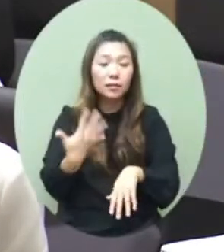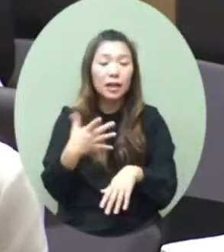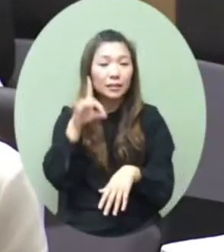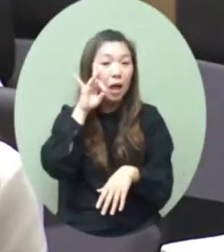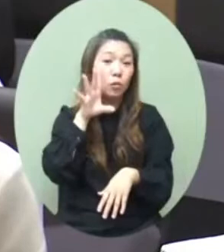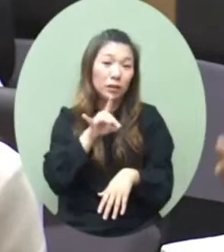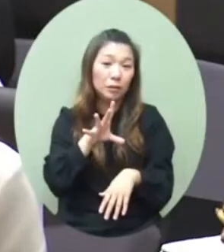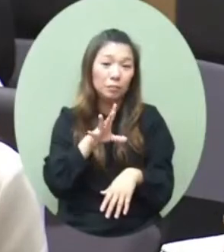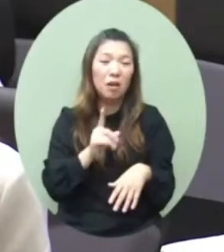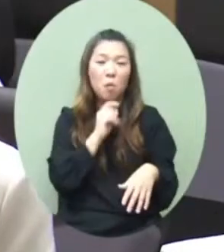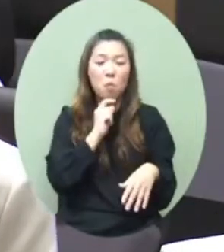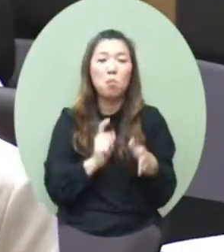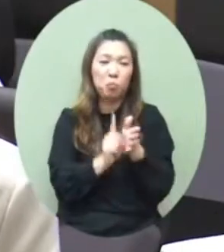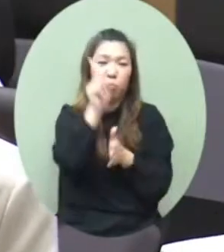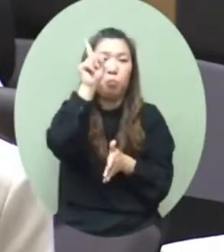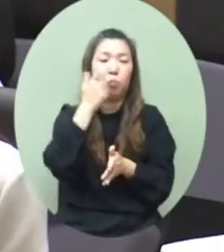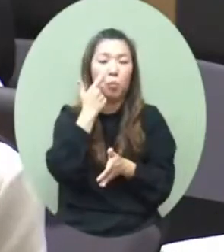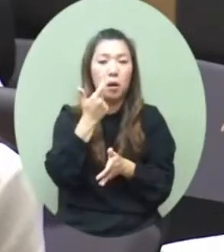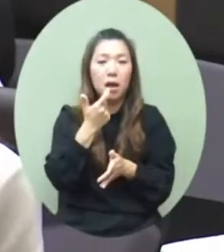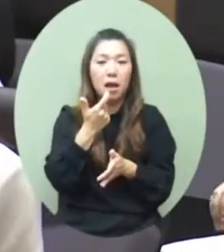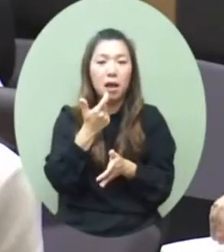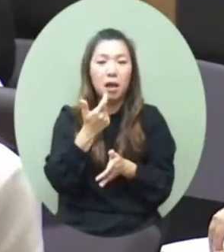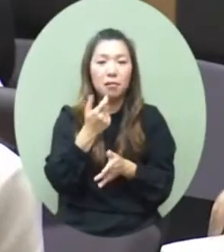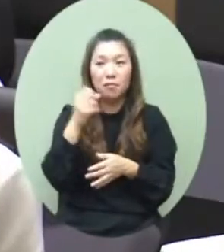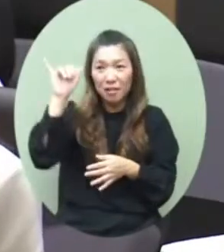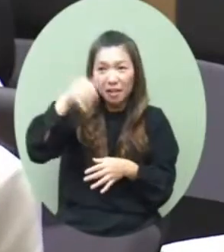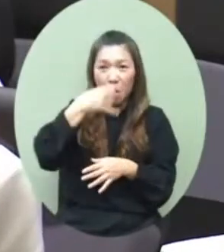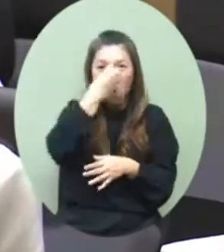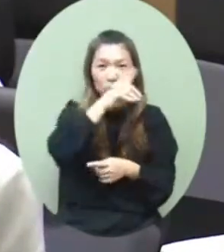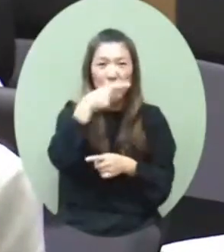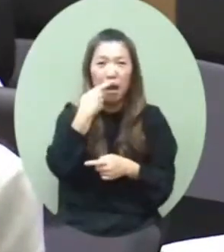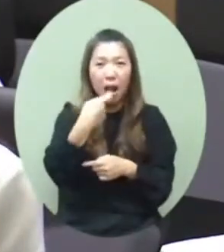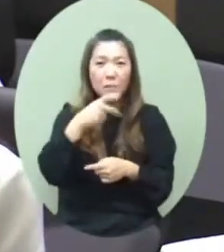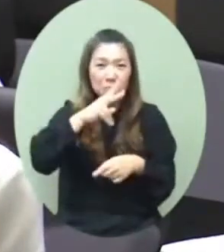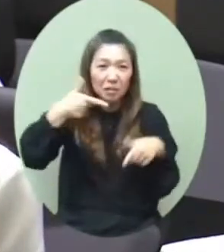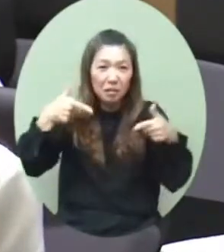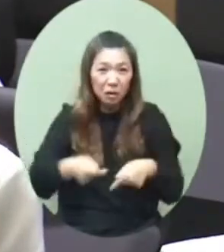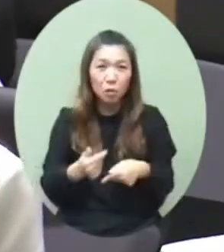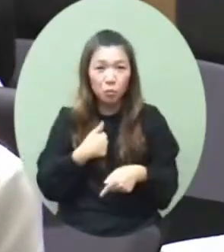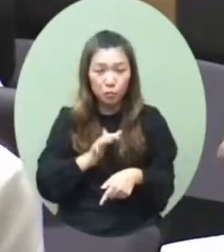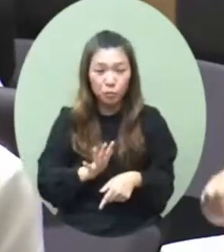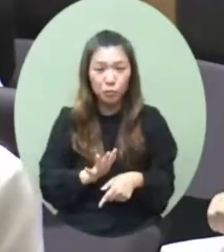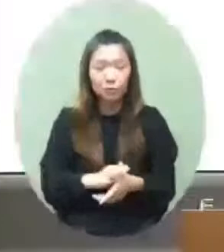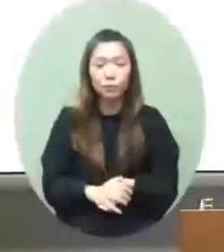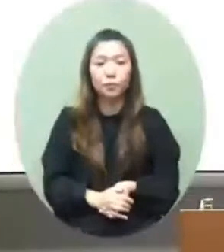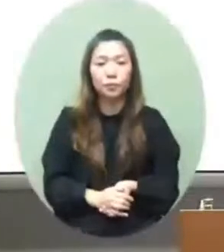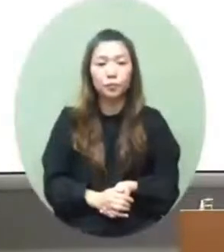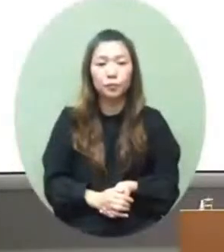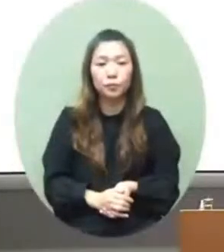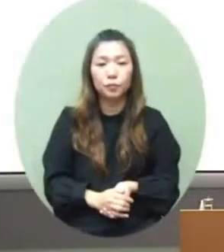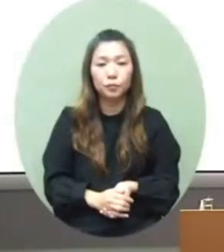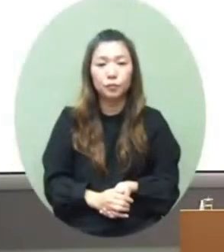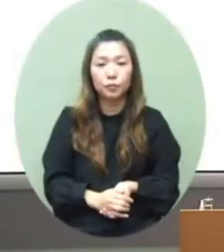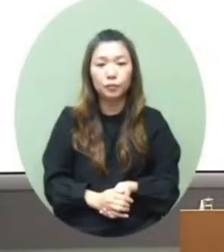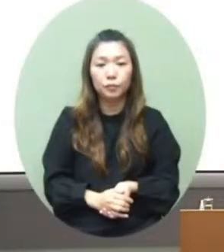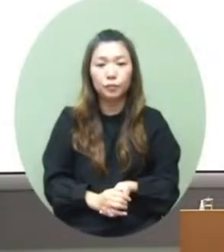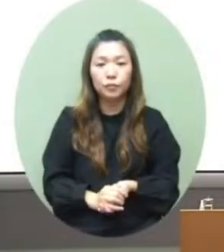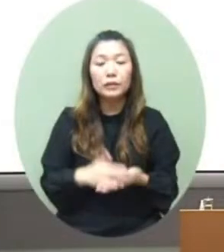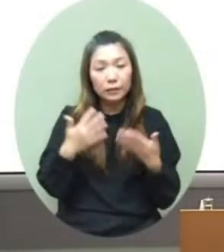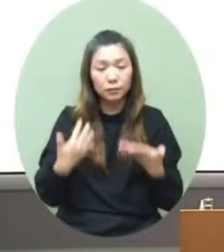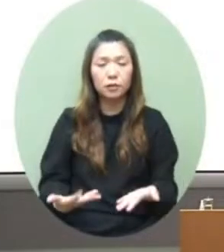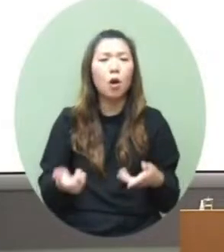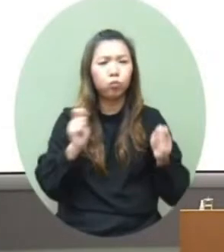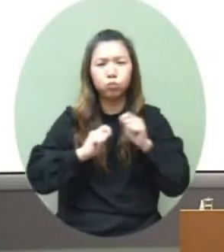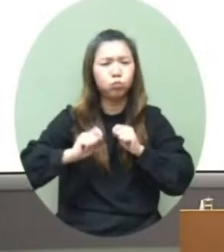until July, when more activities are being held. And about hotel room prices, I see. I understand